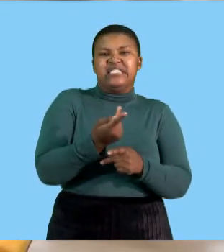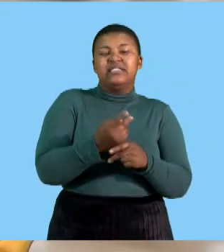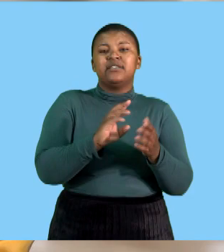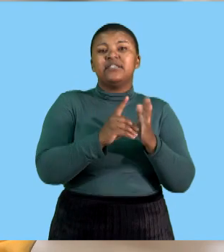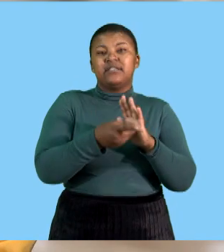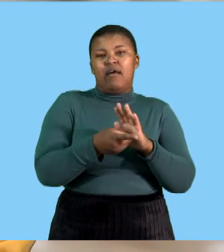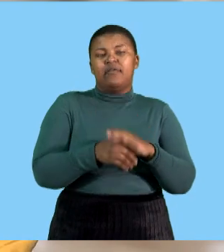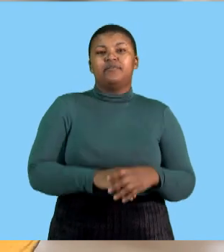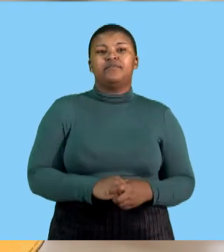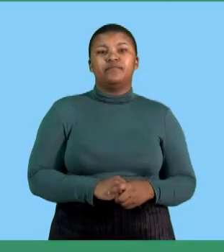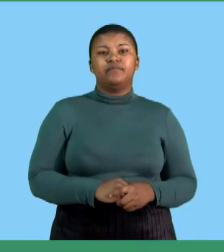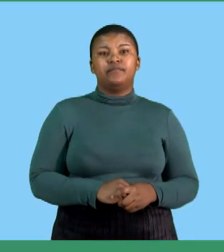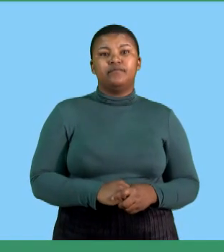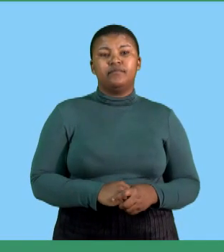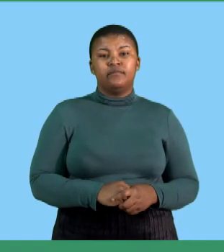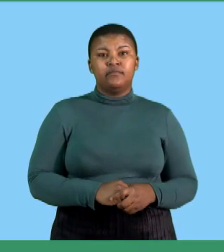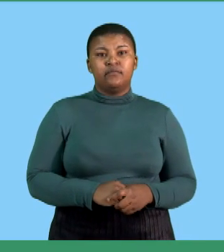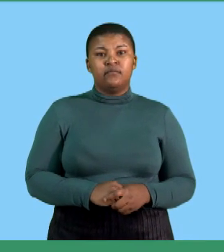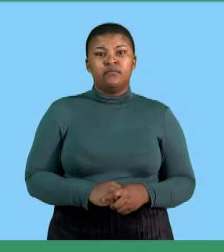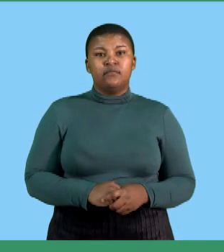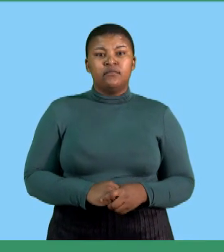product. Then they will